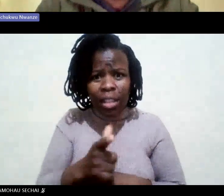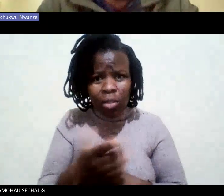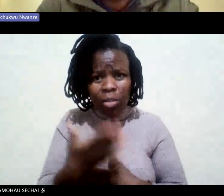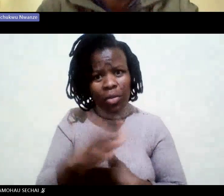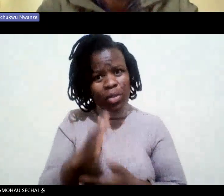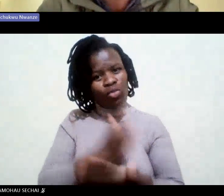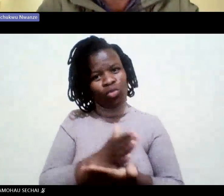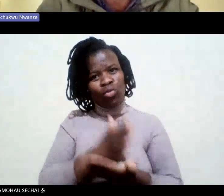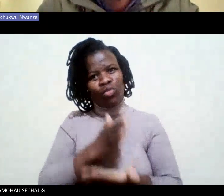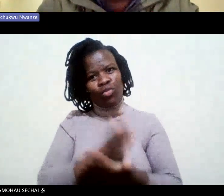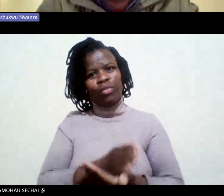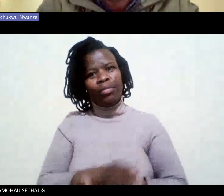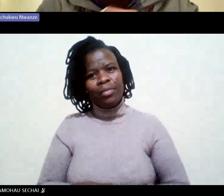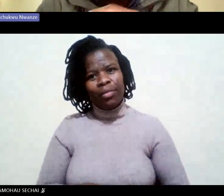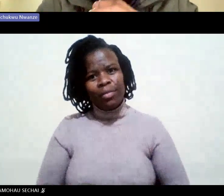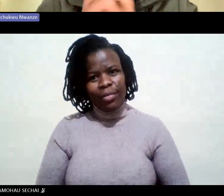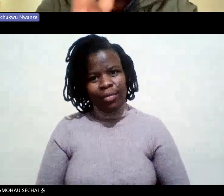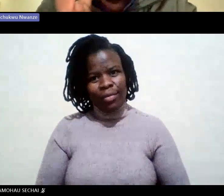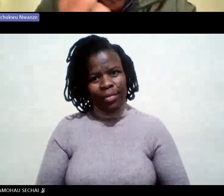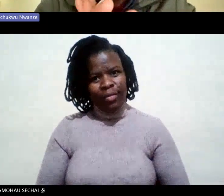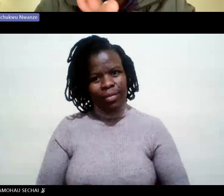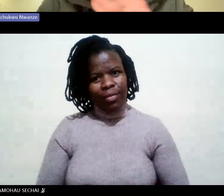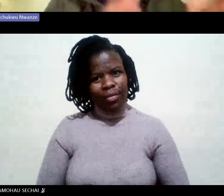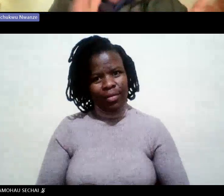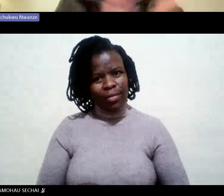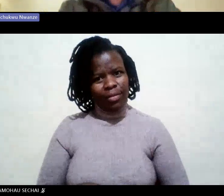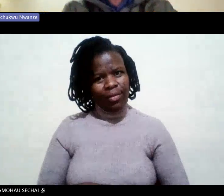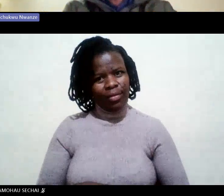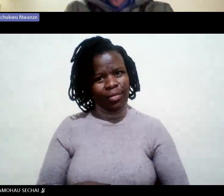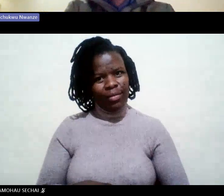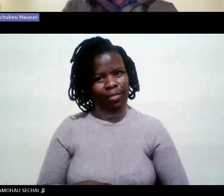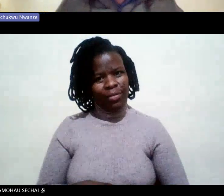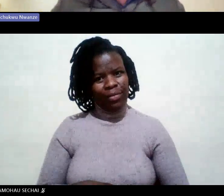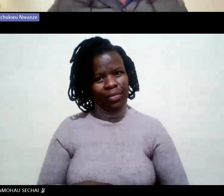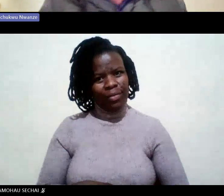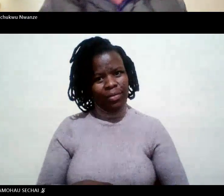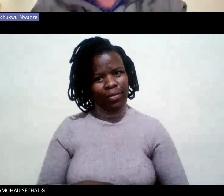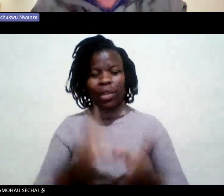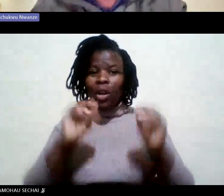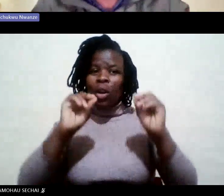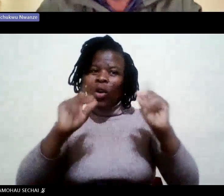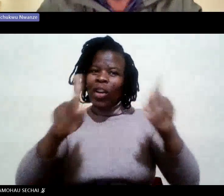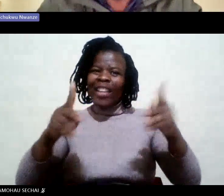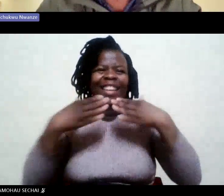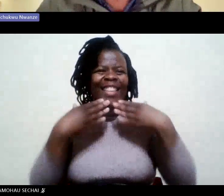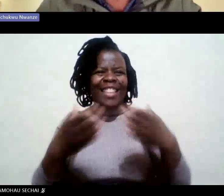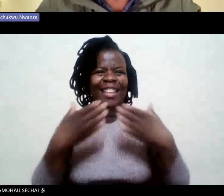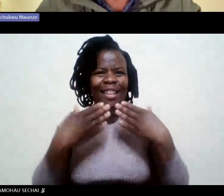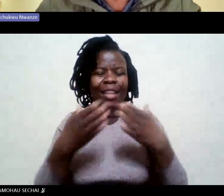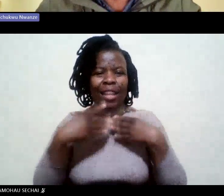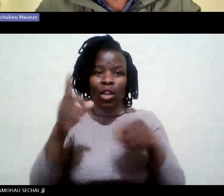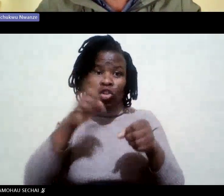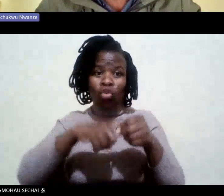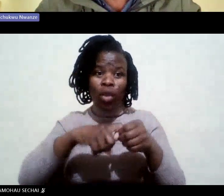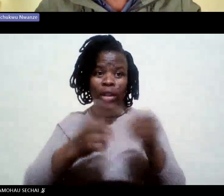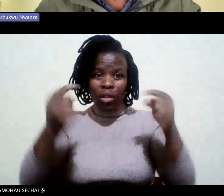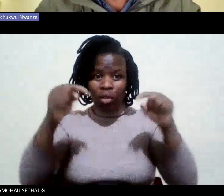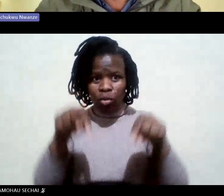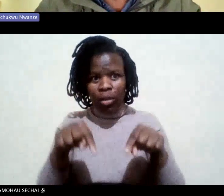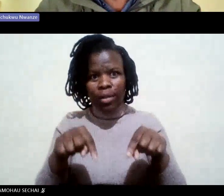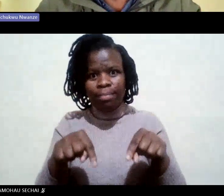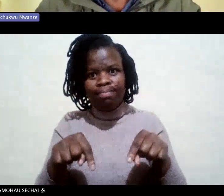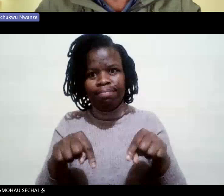I'm practicing. If not, you'll be able to meet up. Yeah, you'll be able to meet up. All right, everyone. Thank you for joining us today. And